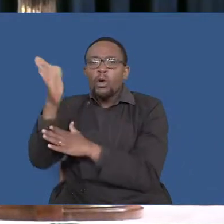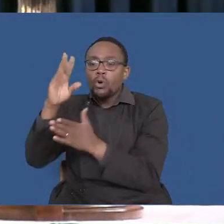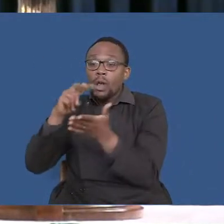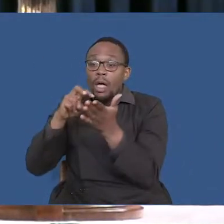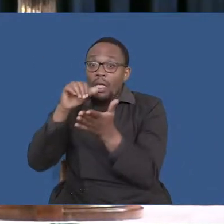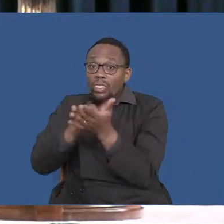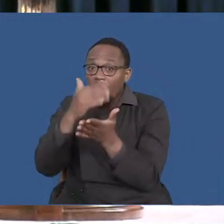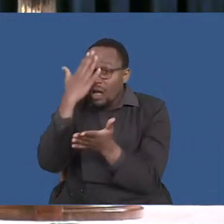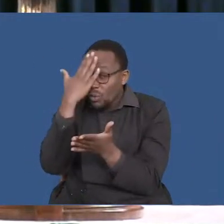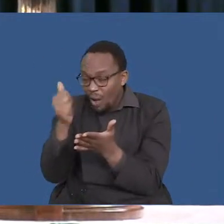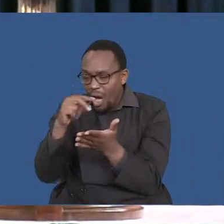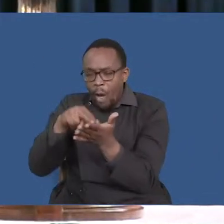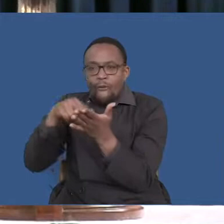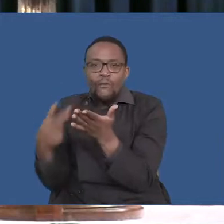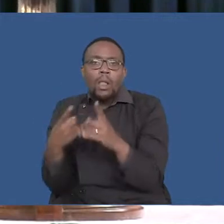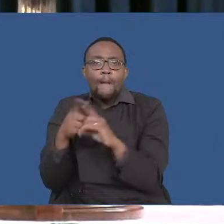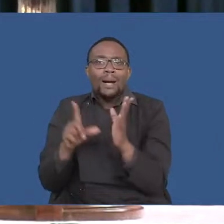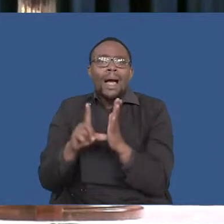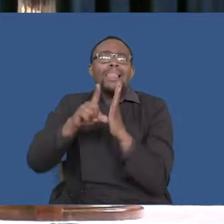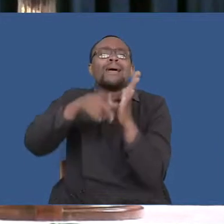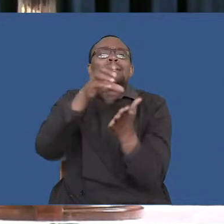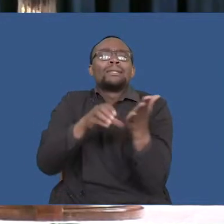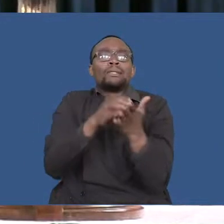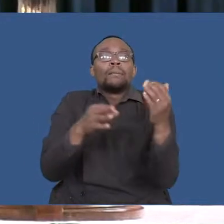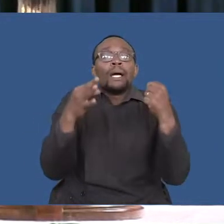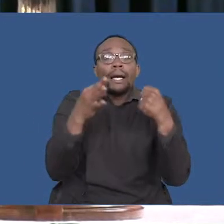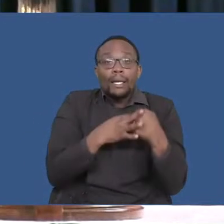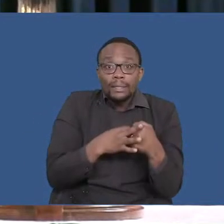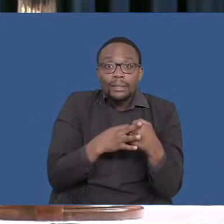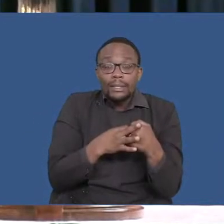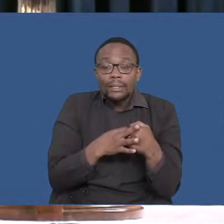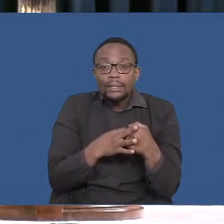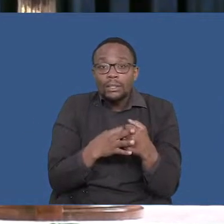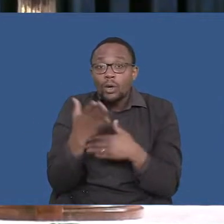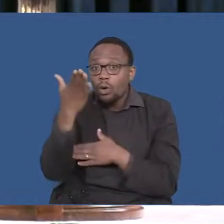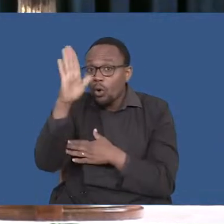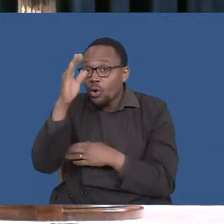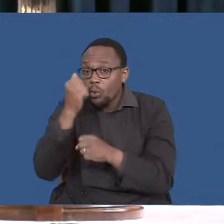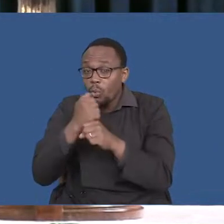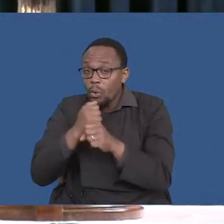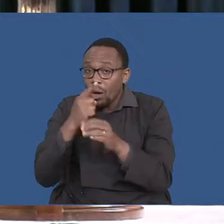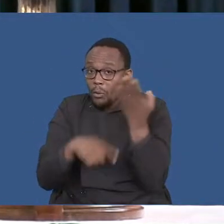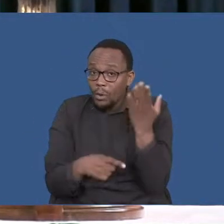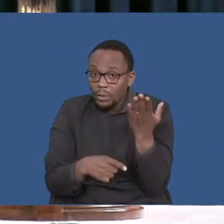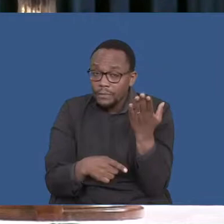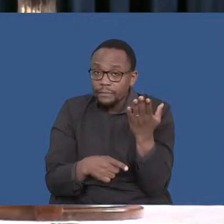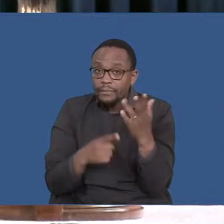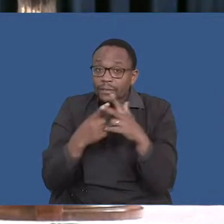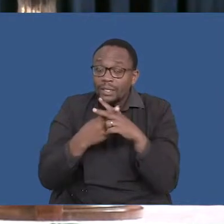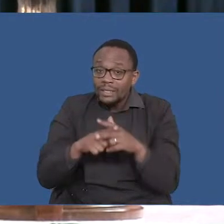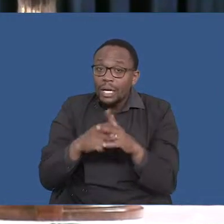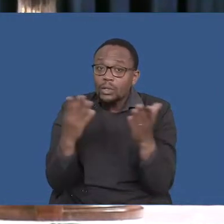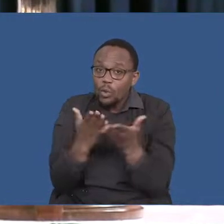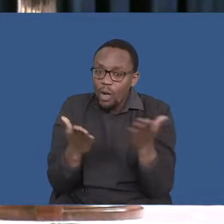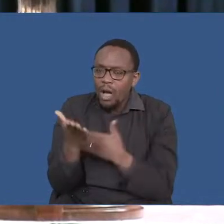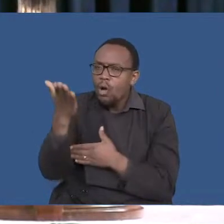down and defeated. But later on in chapter 8, notice what God is telling them. It begins by God